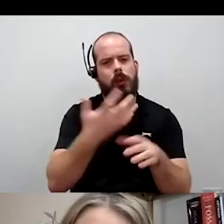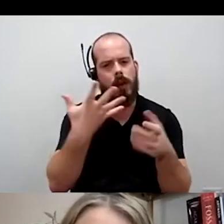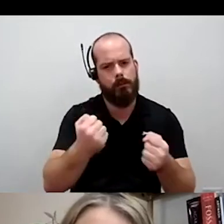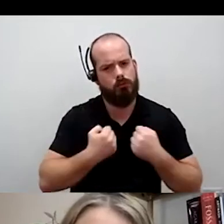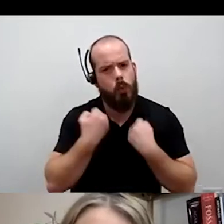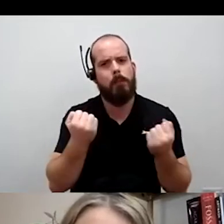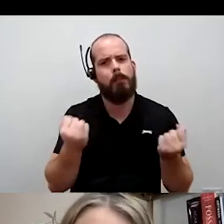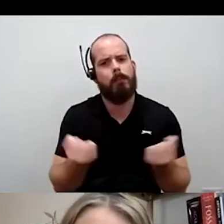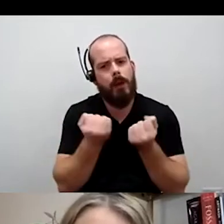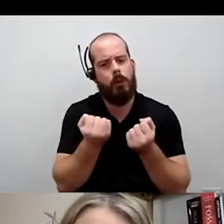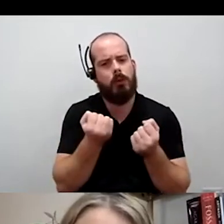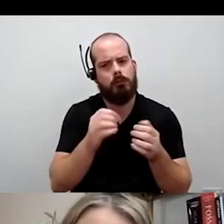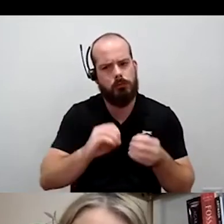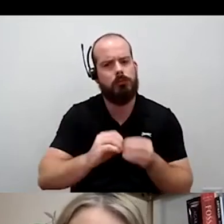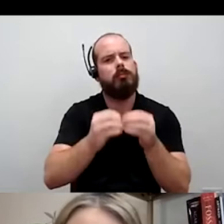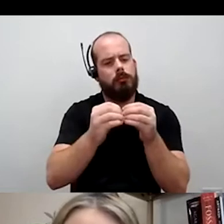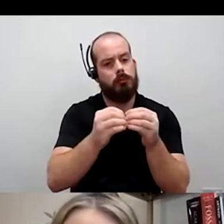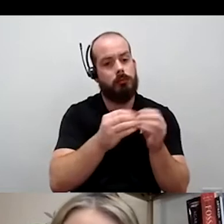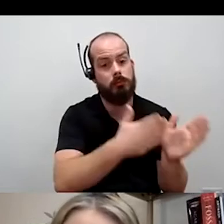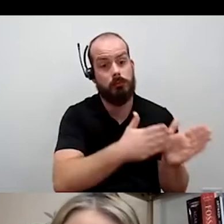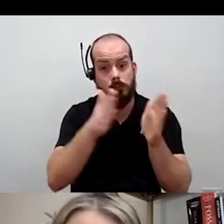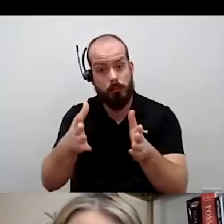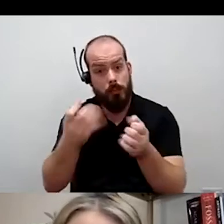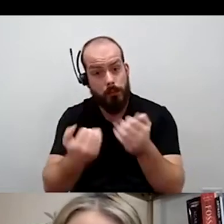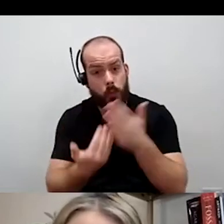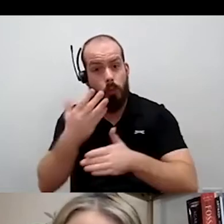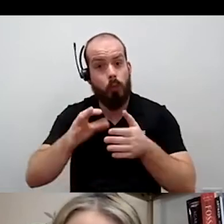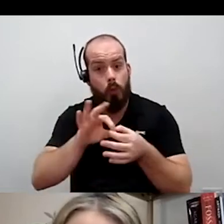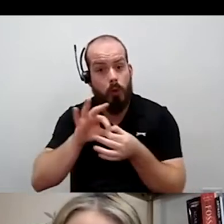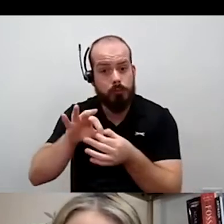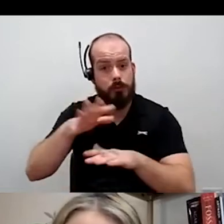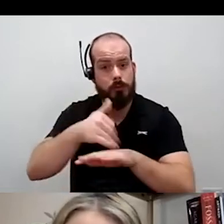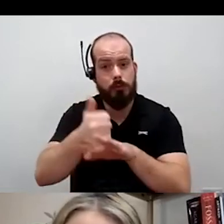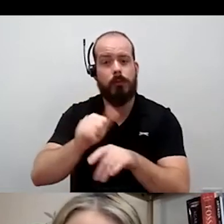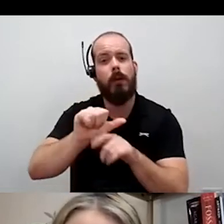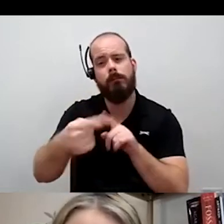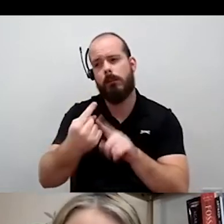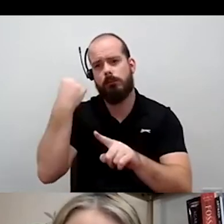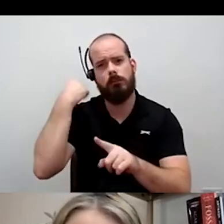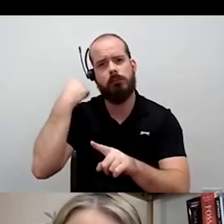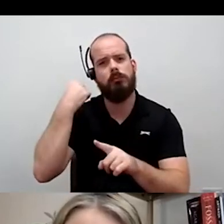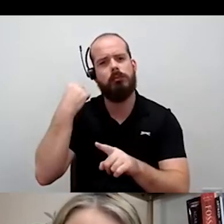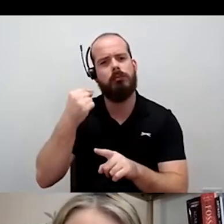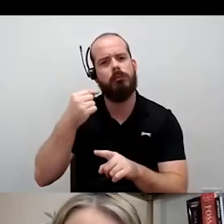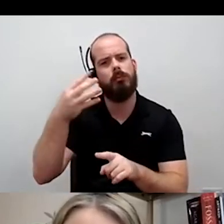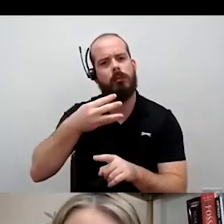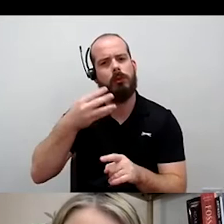then we saw a new wave of energy cooperatives after the first oil crisis in